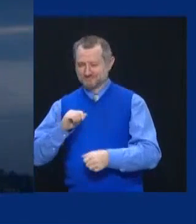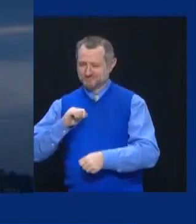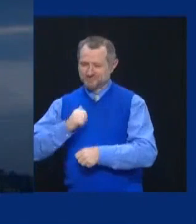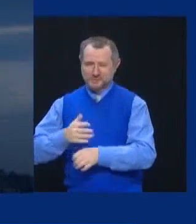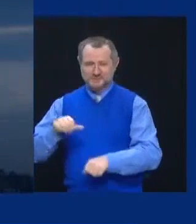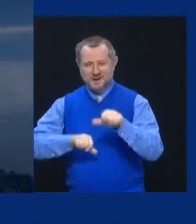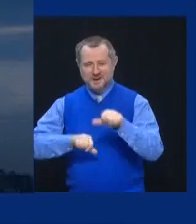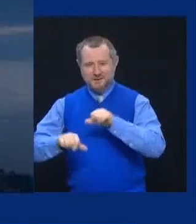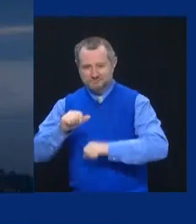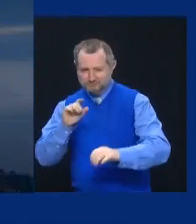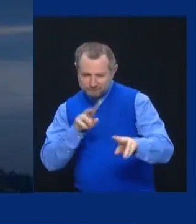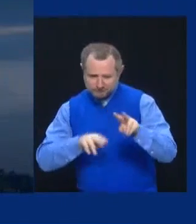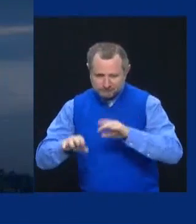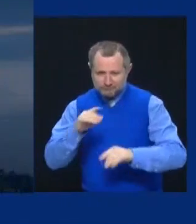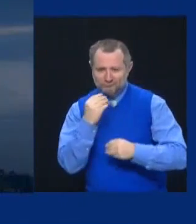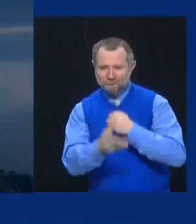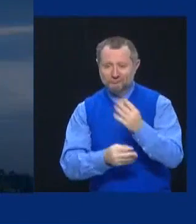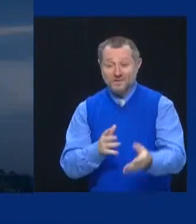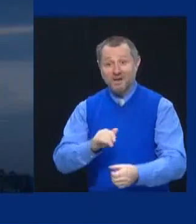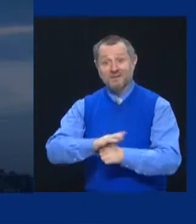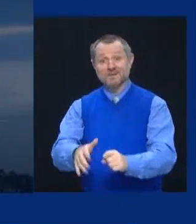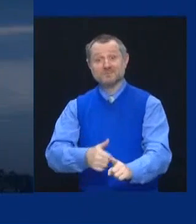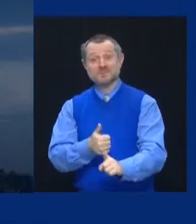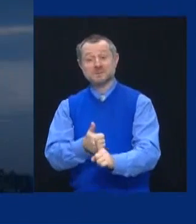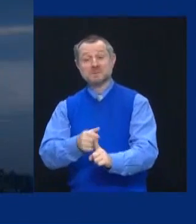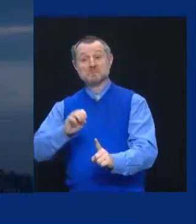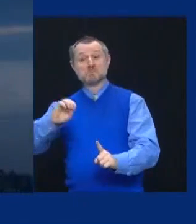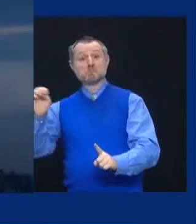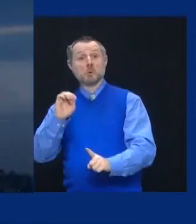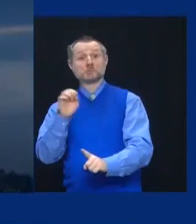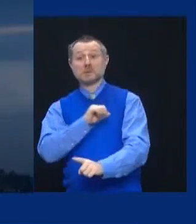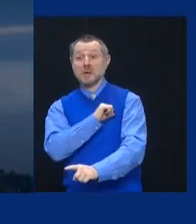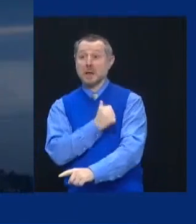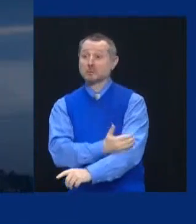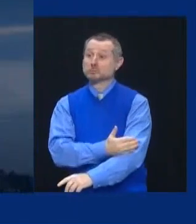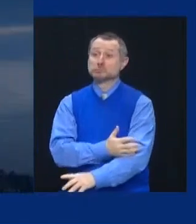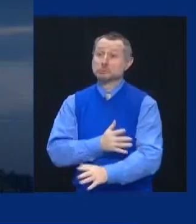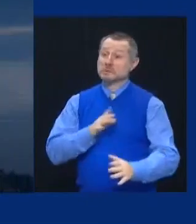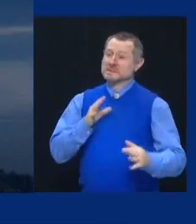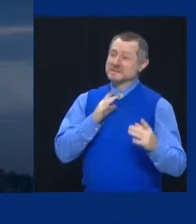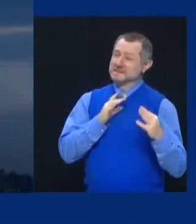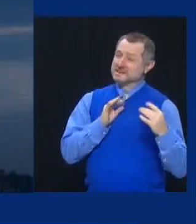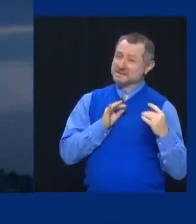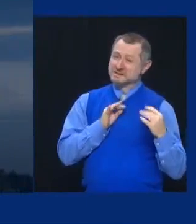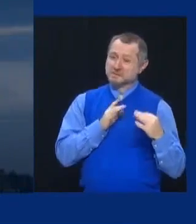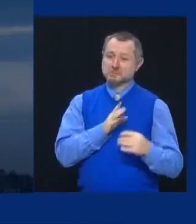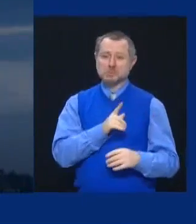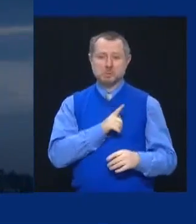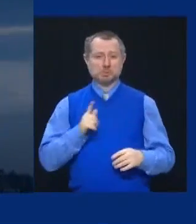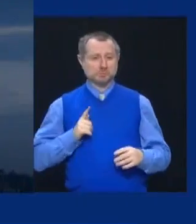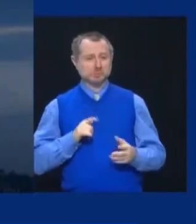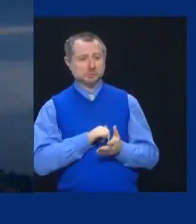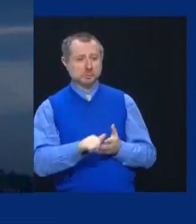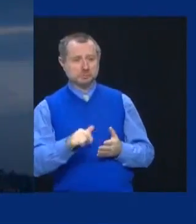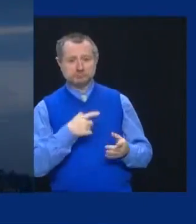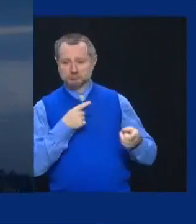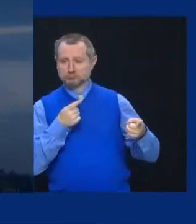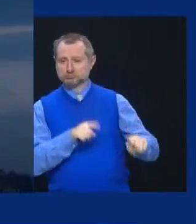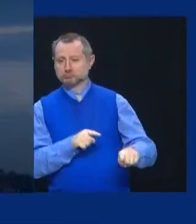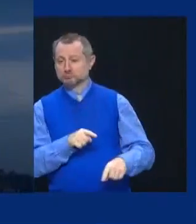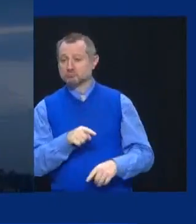We've worked with the legislature. We have an agreement on a bill. That's how Governor Cuomo described the change to the